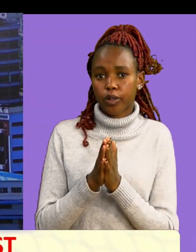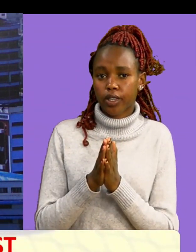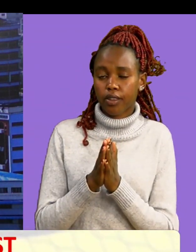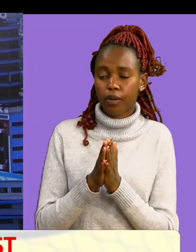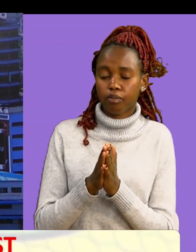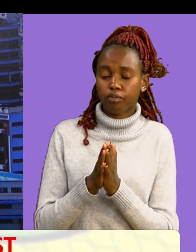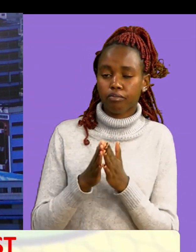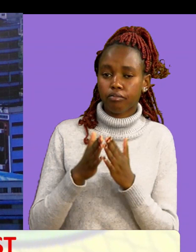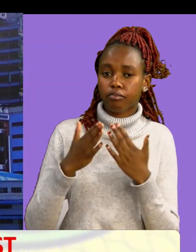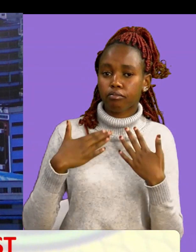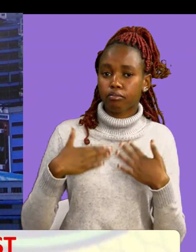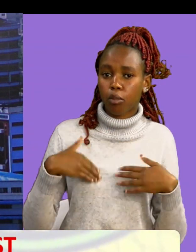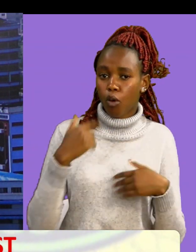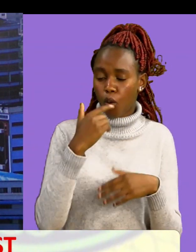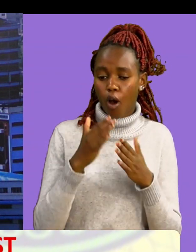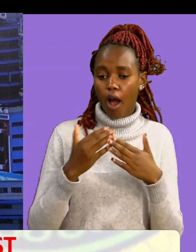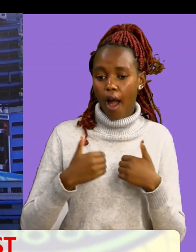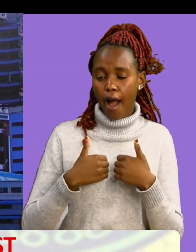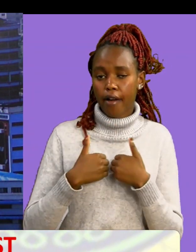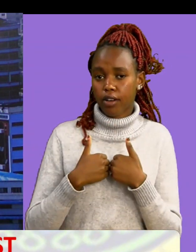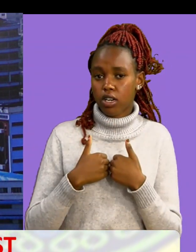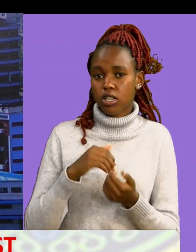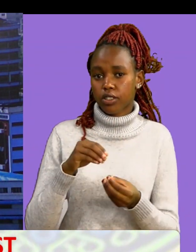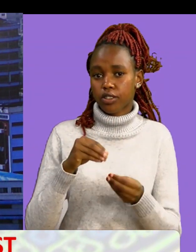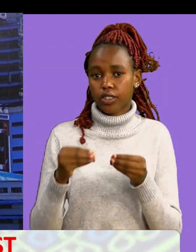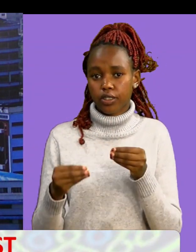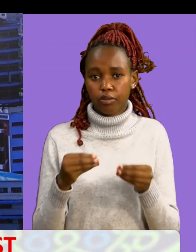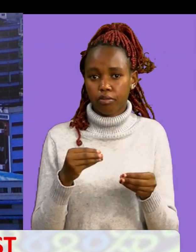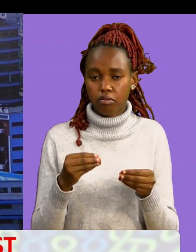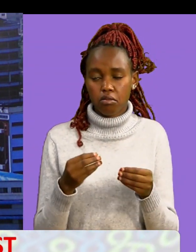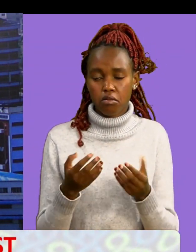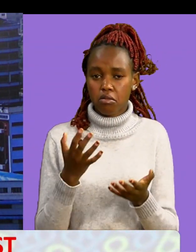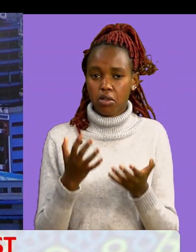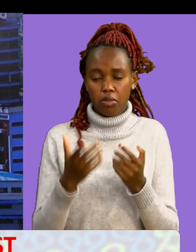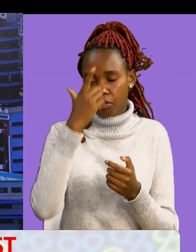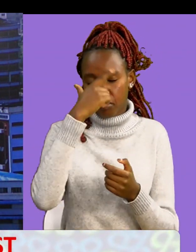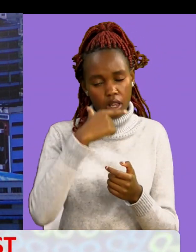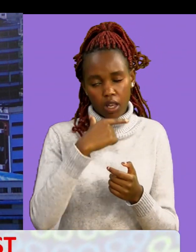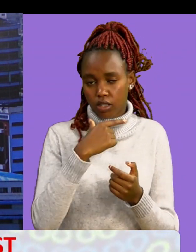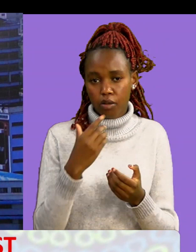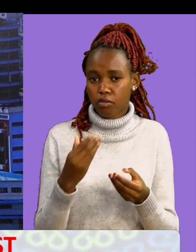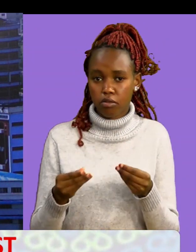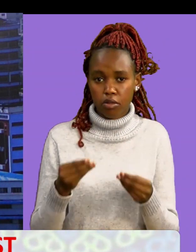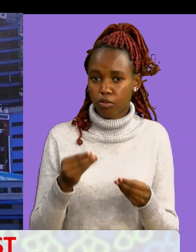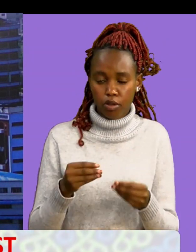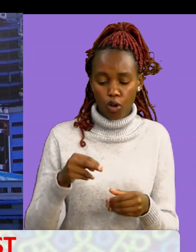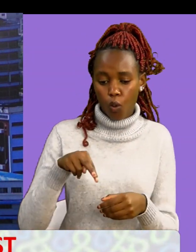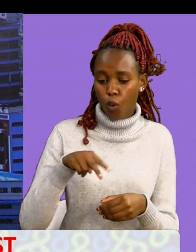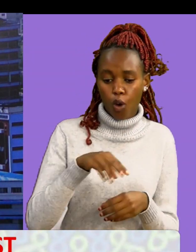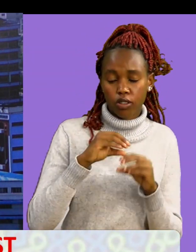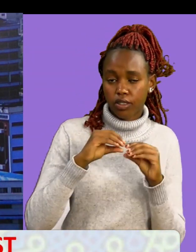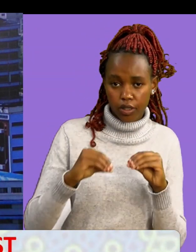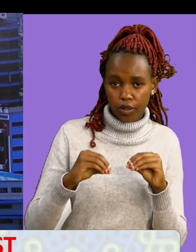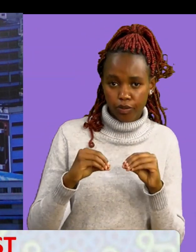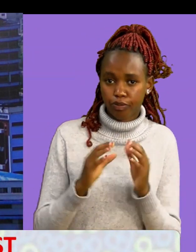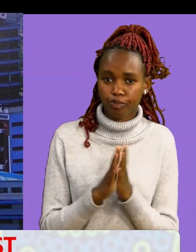from, either they are visually impaired or they have physical disabilities. You must live together, create a community where